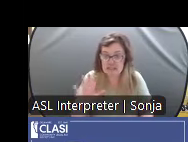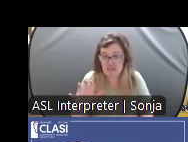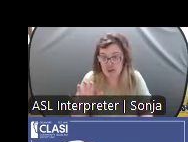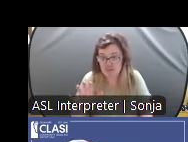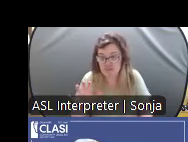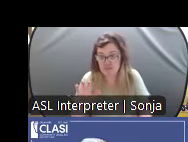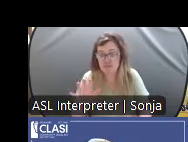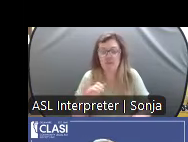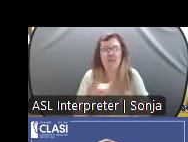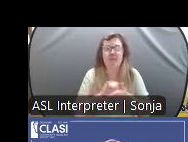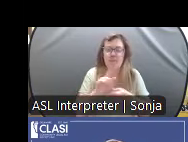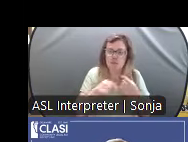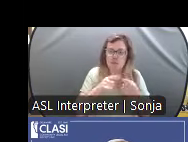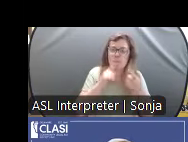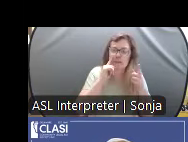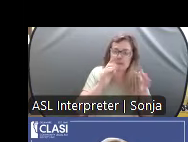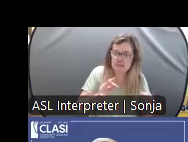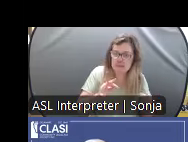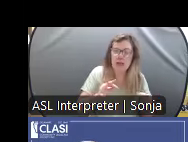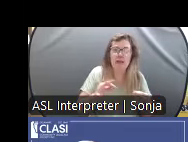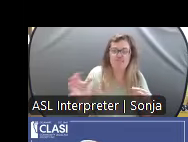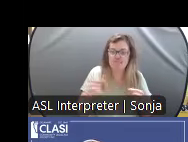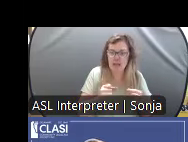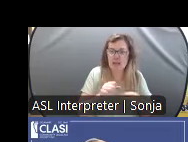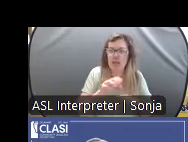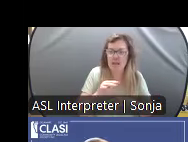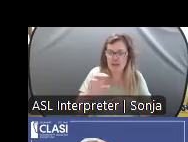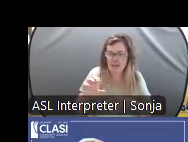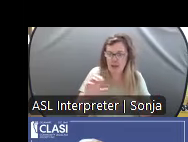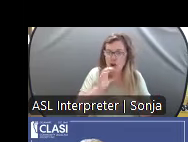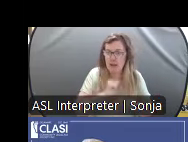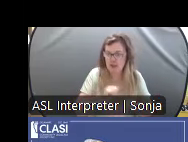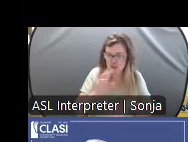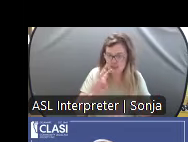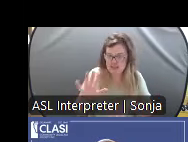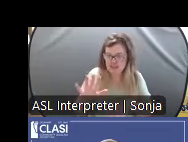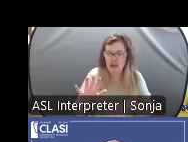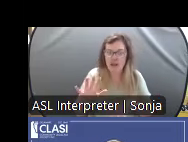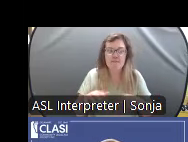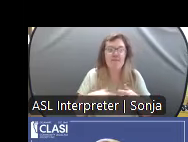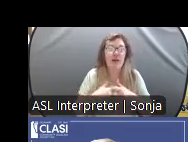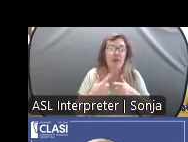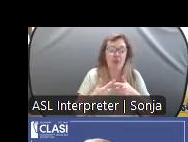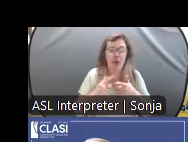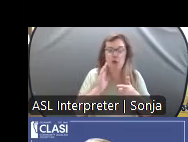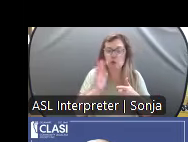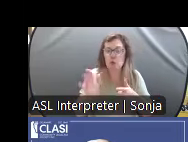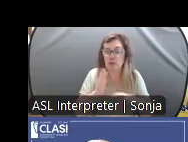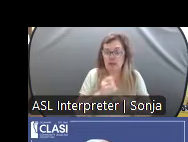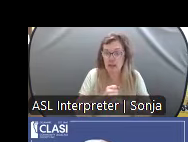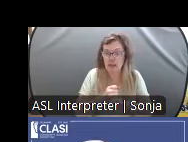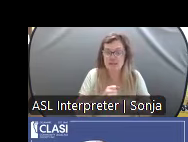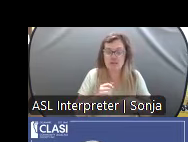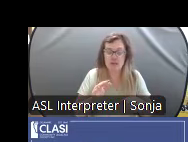And that's when, if you decide to take Medicare at 65, because that's when you're eligible, you should enroll. And in the meantime, you will get